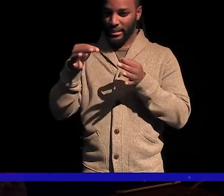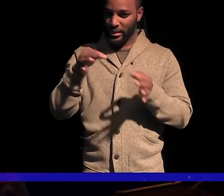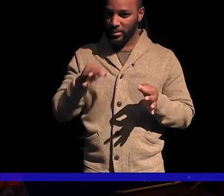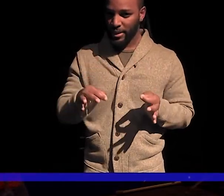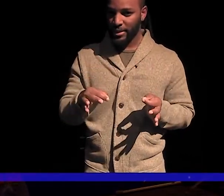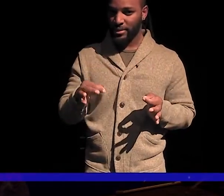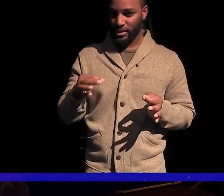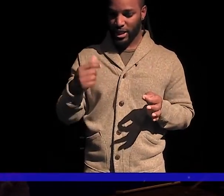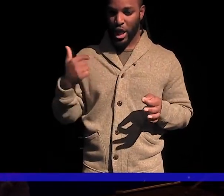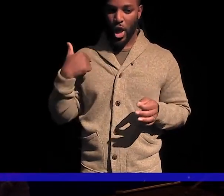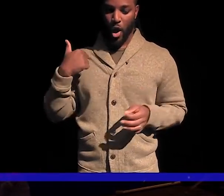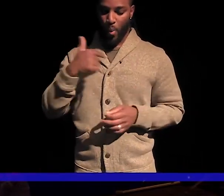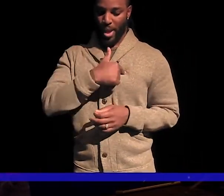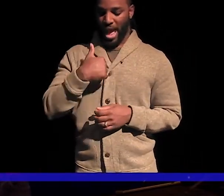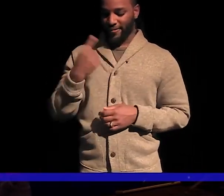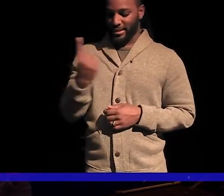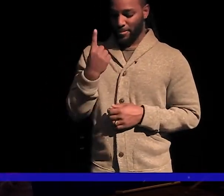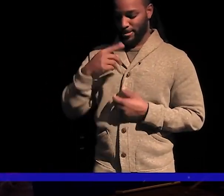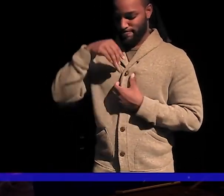the vessel.